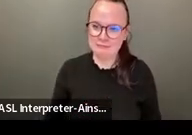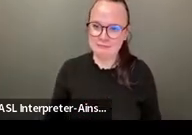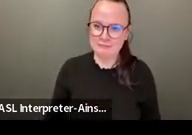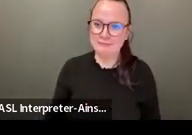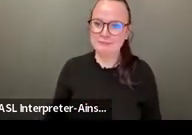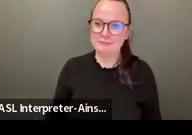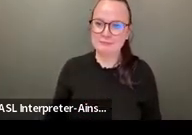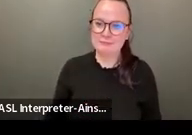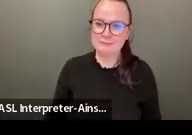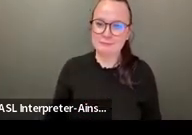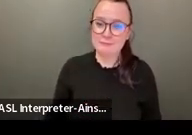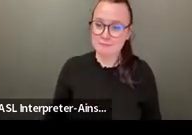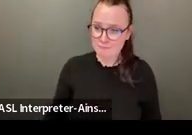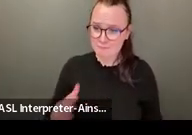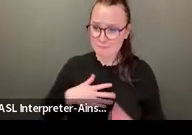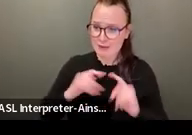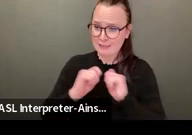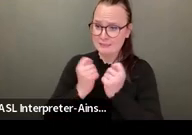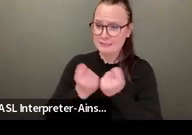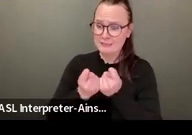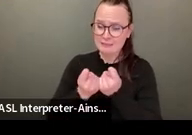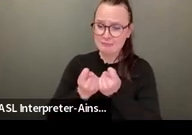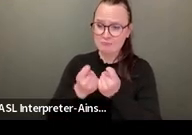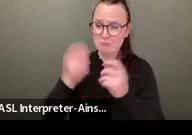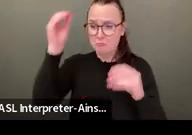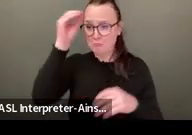Does my team have a different thought?